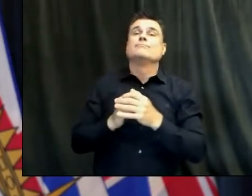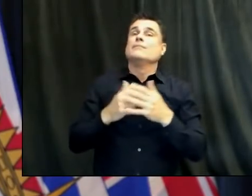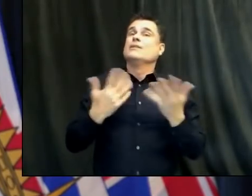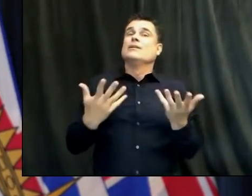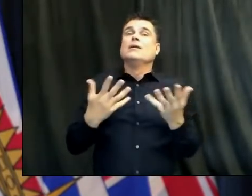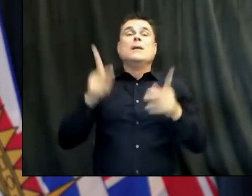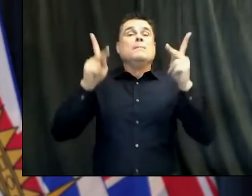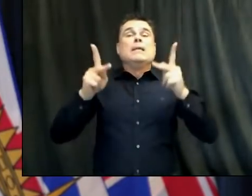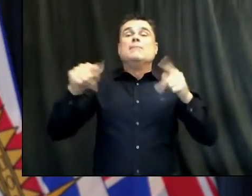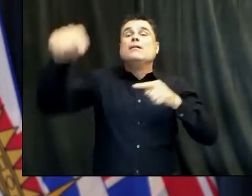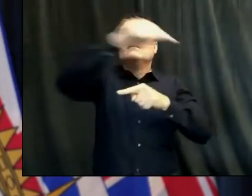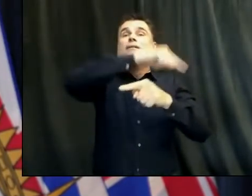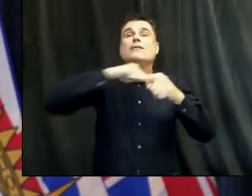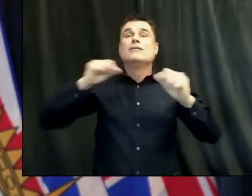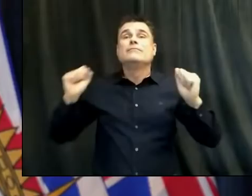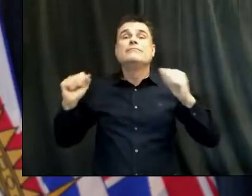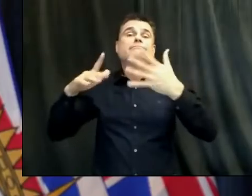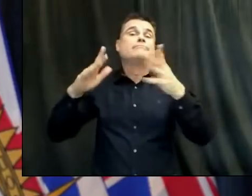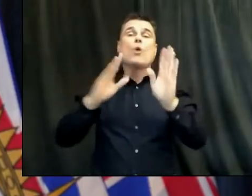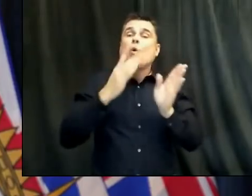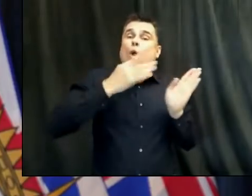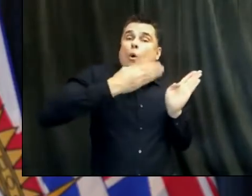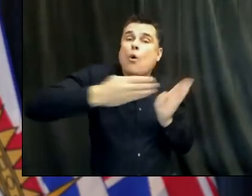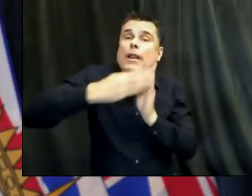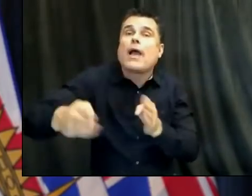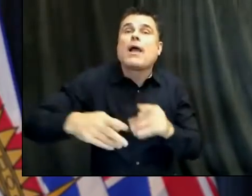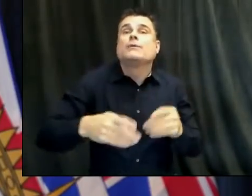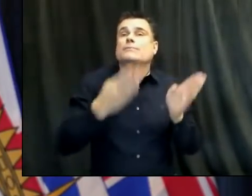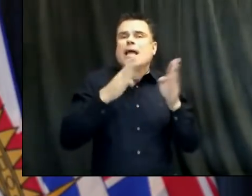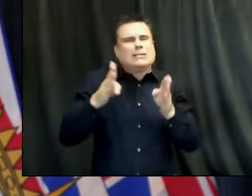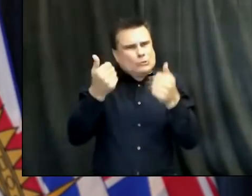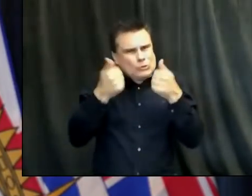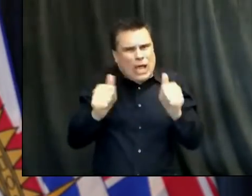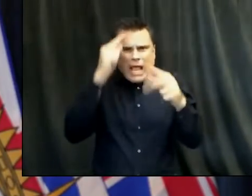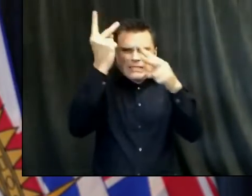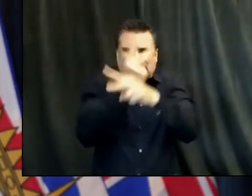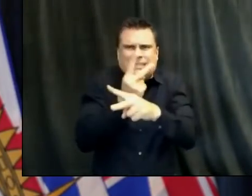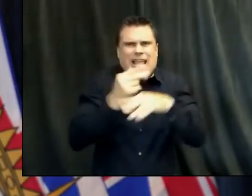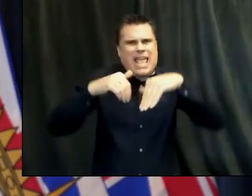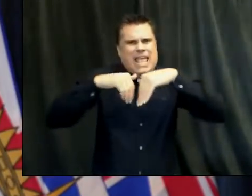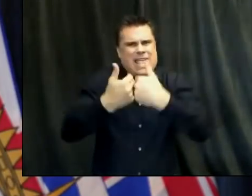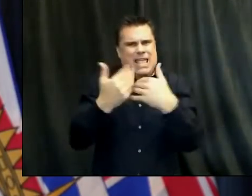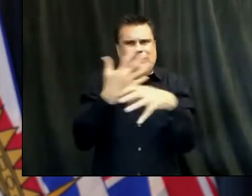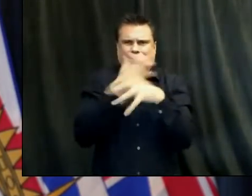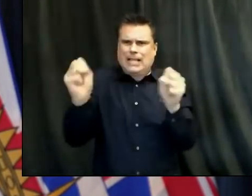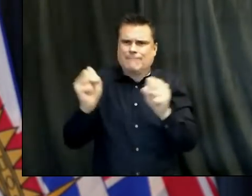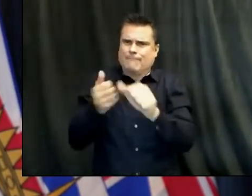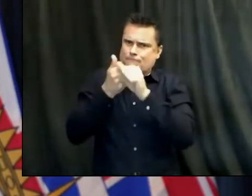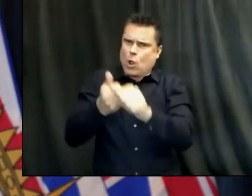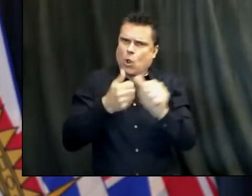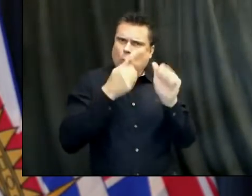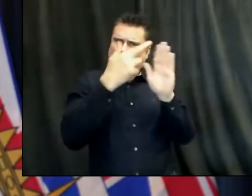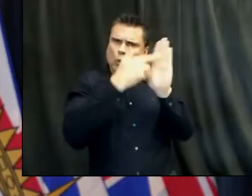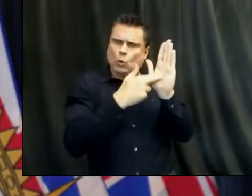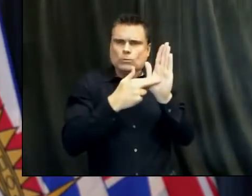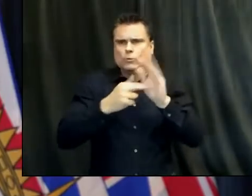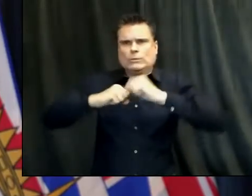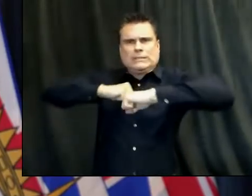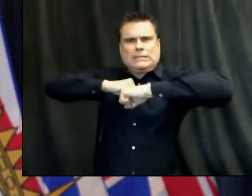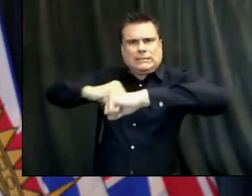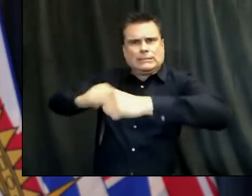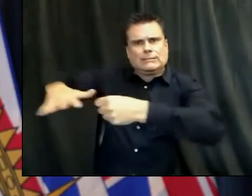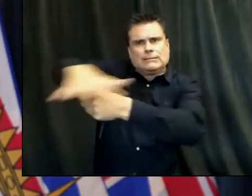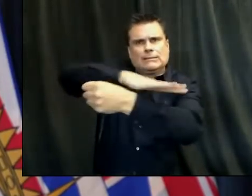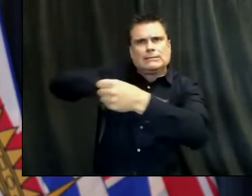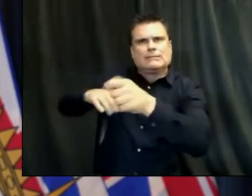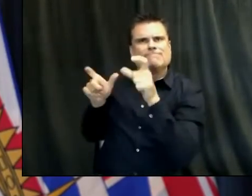efforts in settings, and we know that we don't want to be passing this on to people who may be at